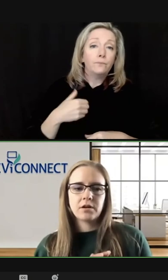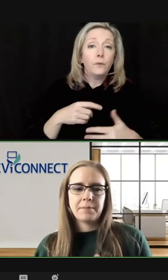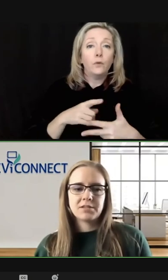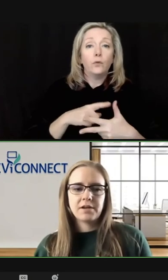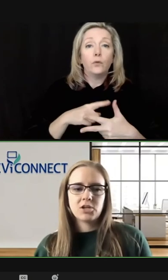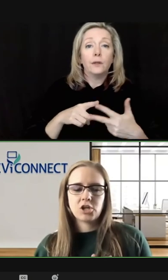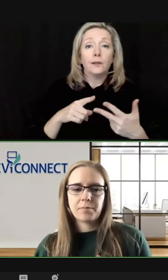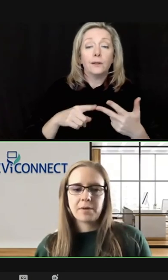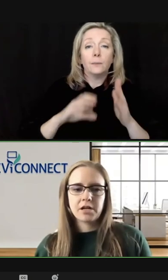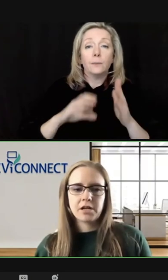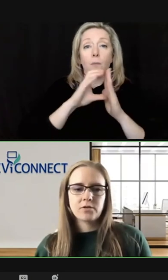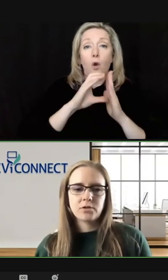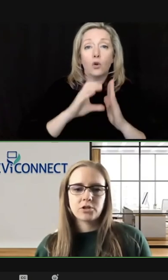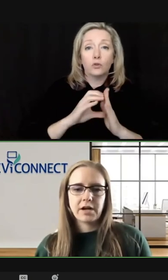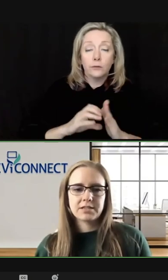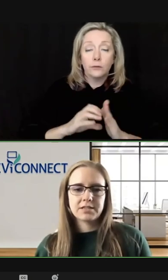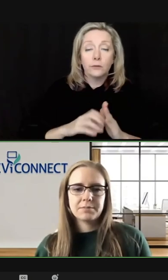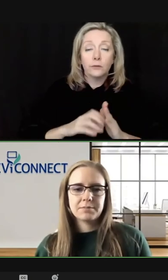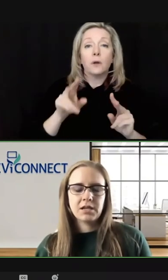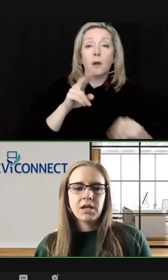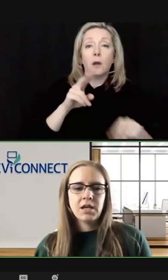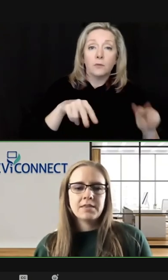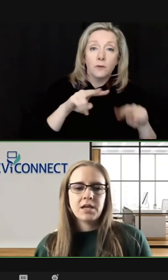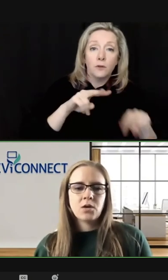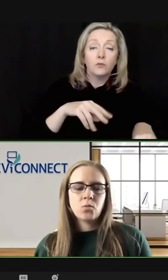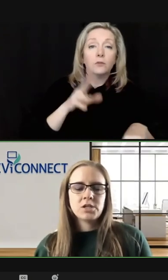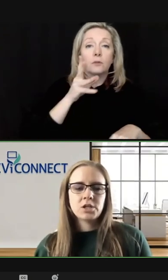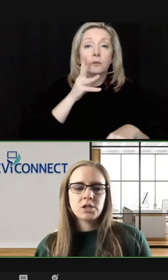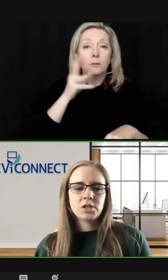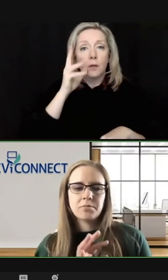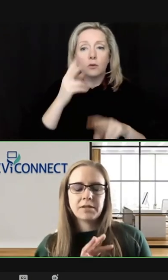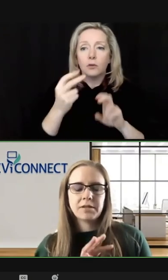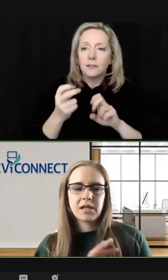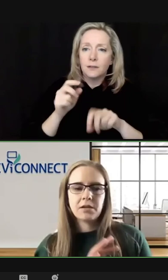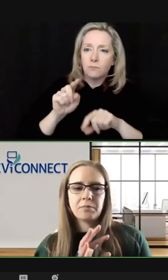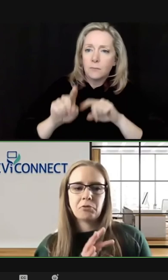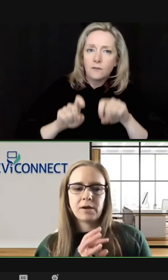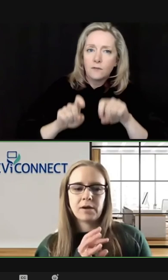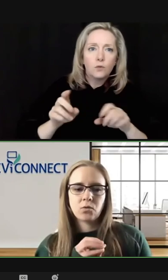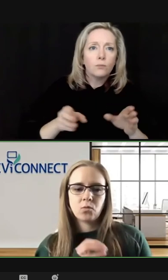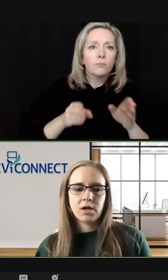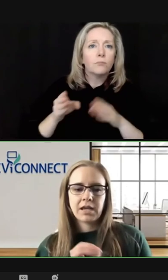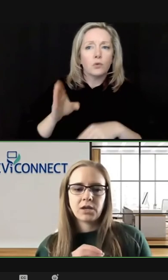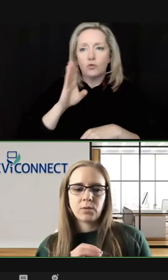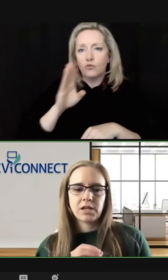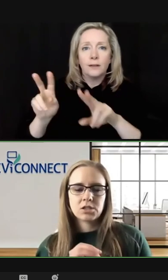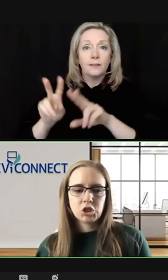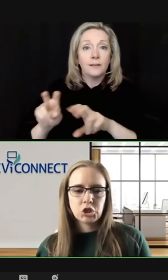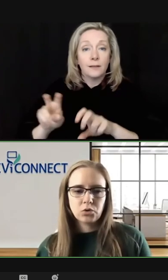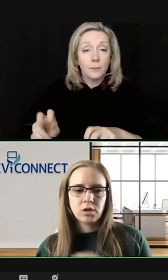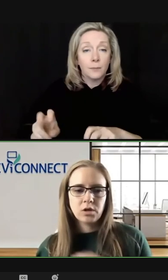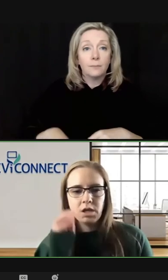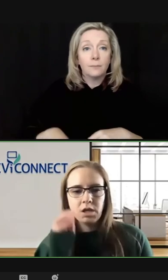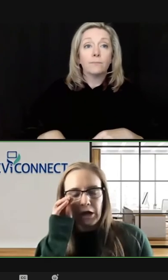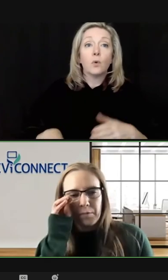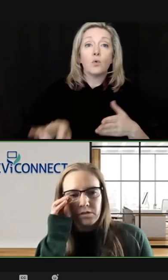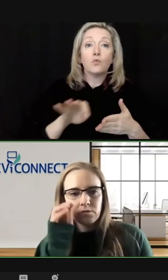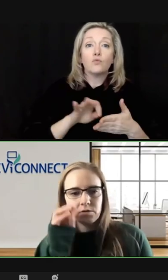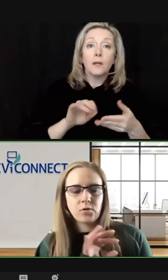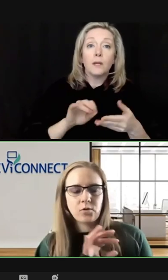with your observation, your parent interview, and your direct assessment. And then when you're done completing both rating 1 and rating